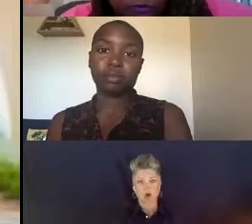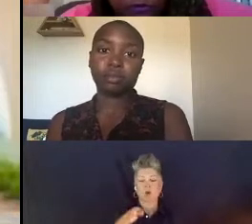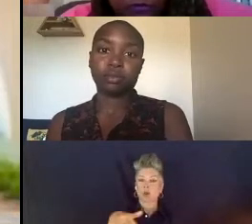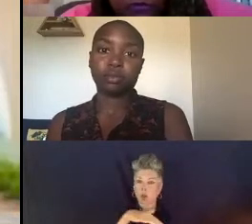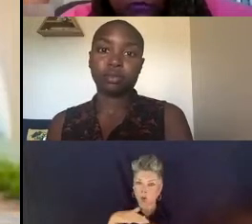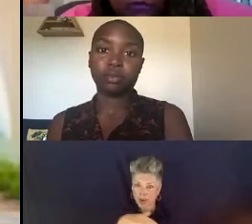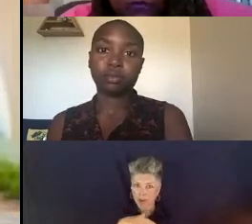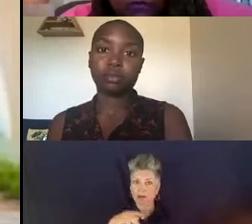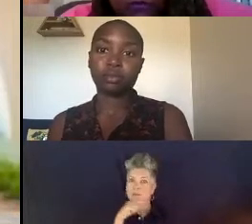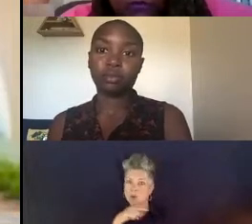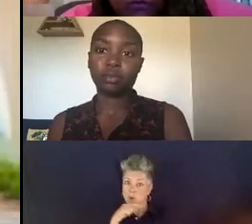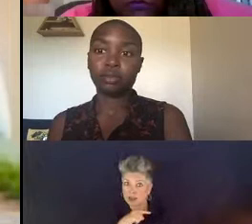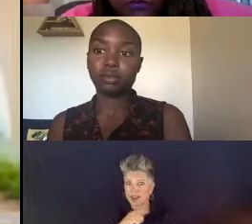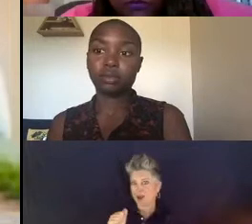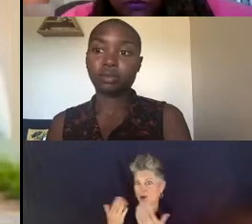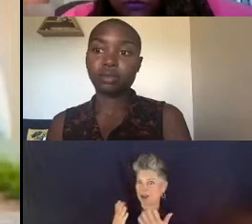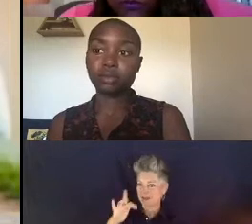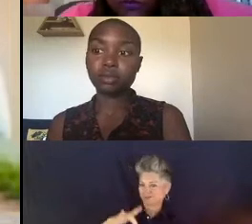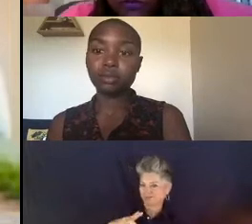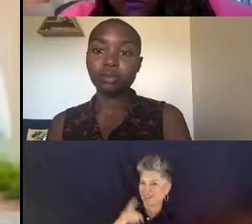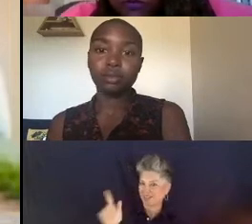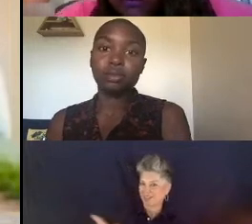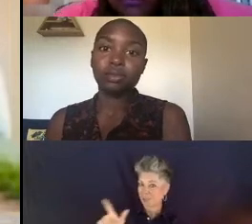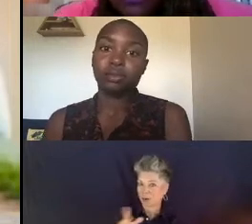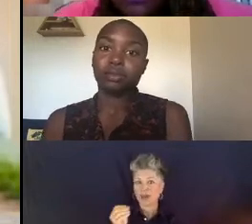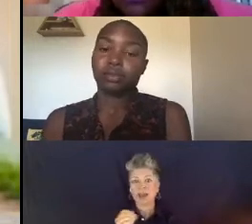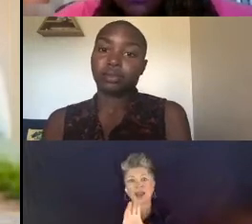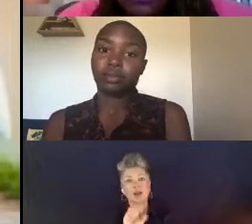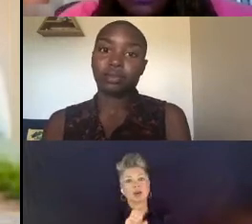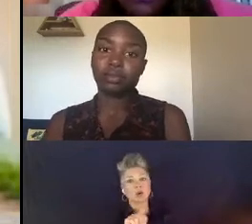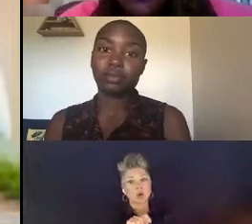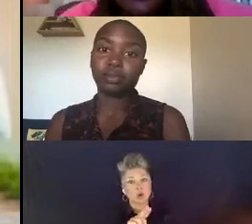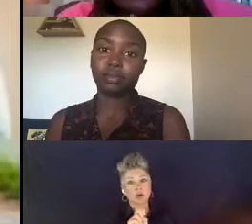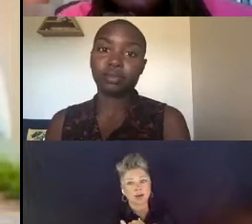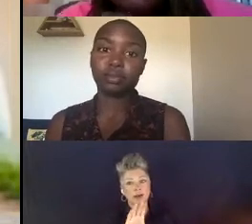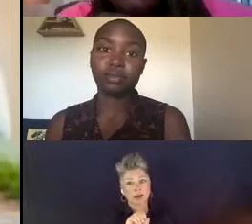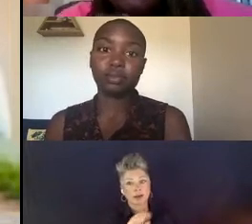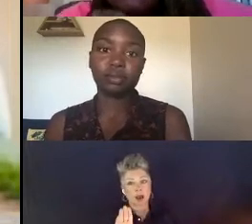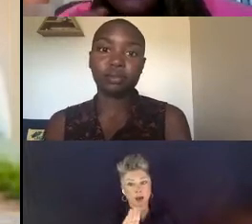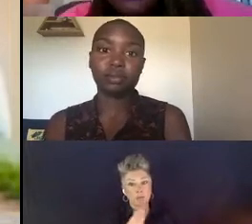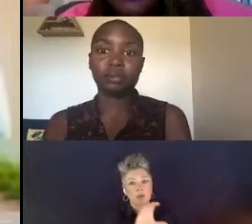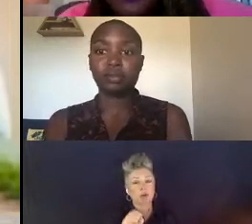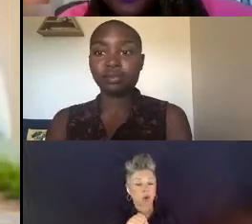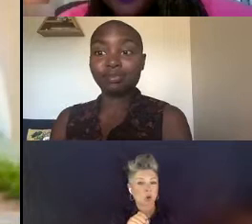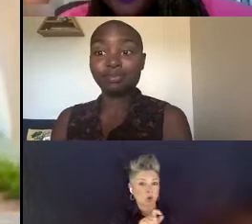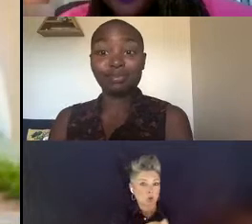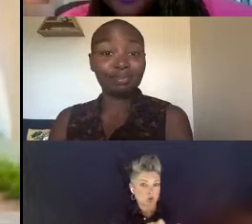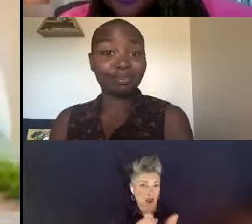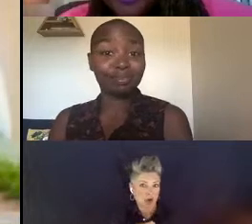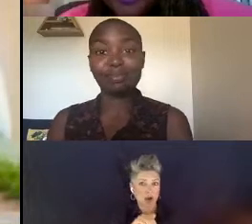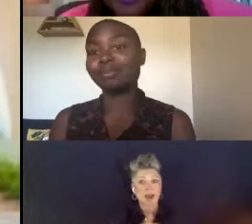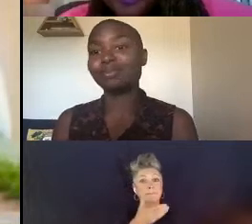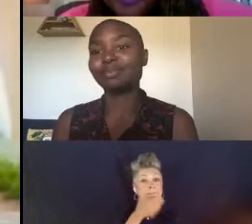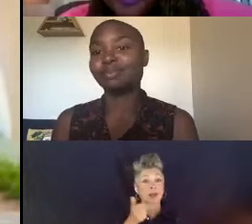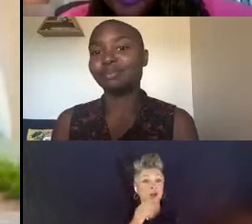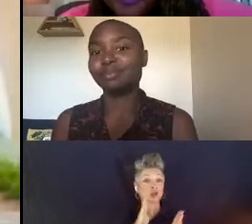recommend visiting the library. And Courtney Cobbs, co-founder and writer at Better Street Chicago. Thank you guys both so